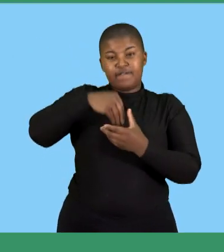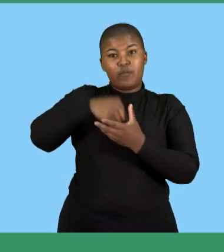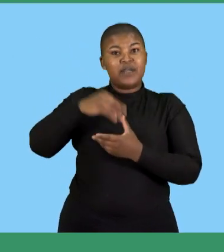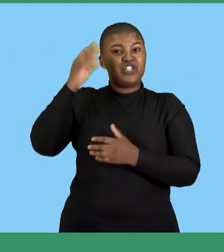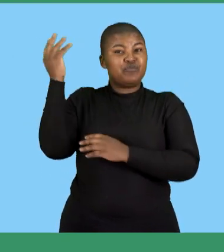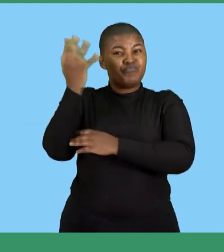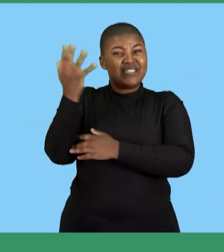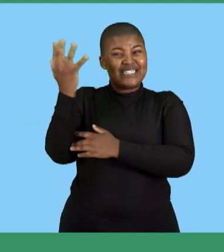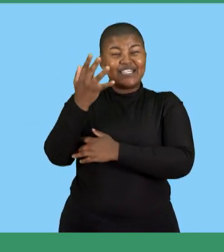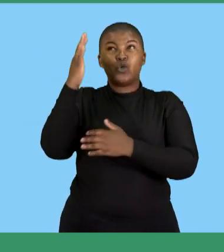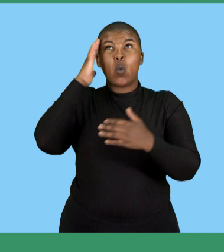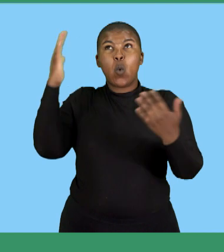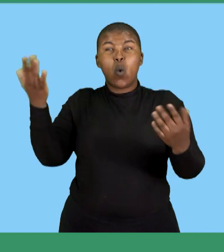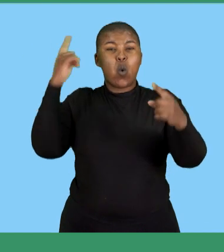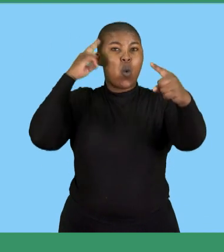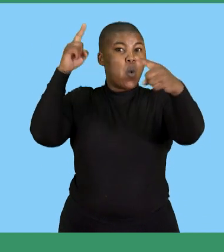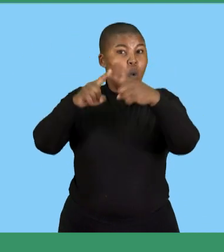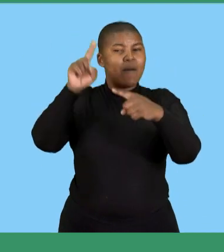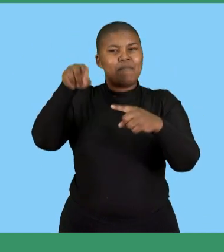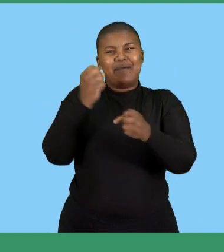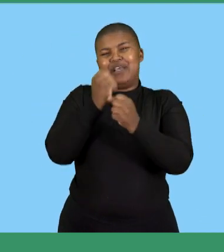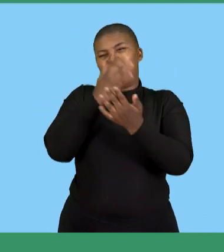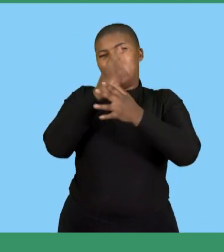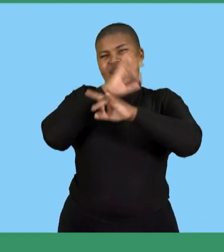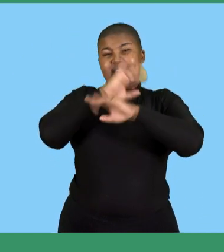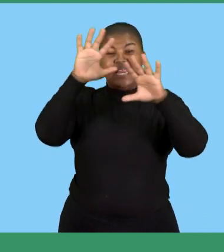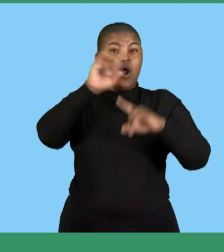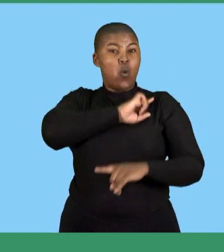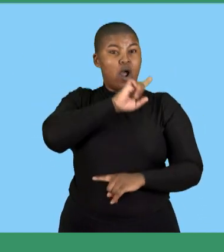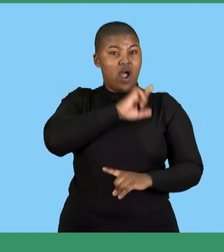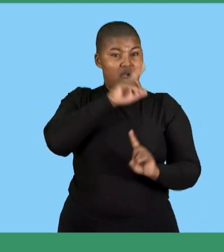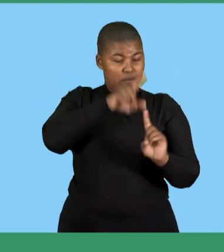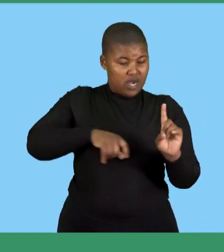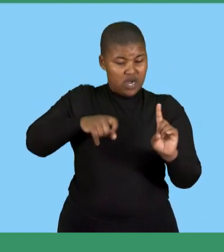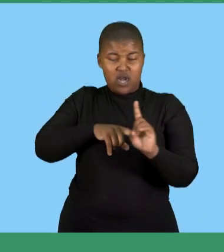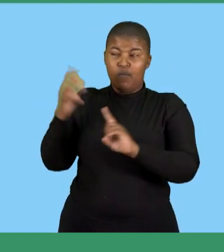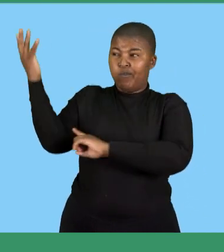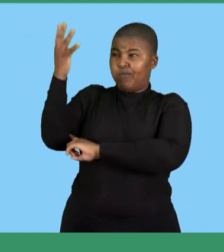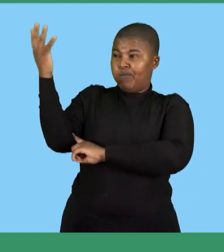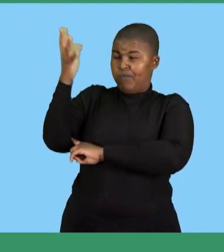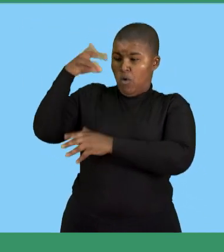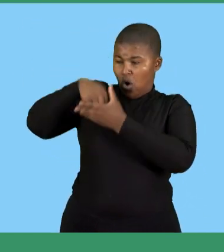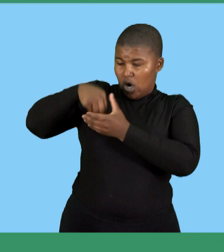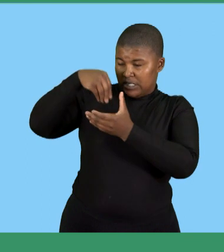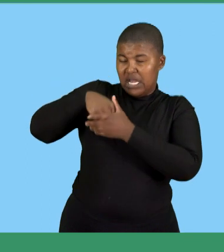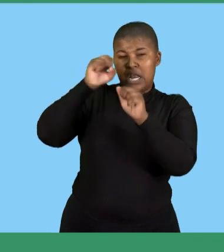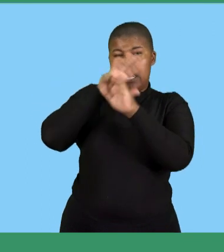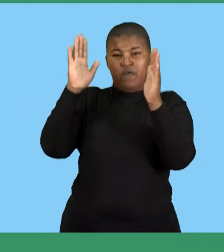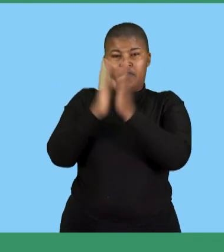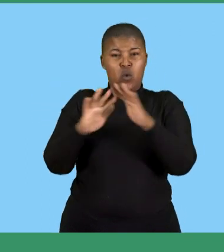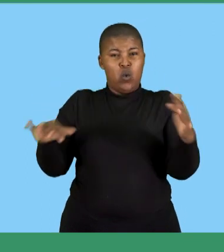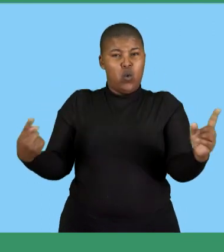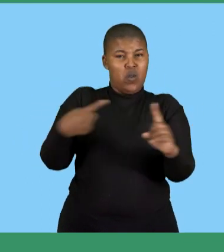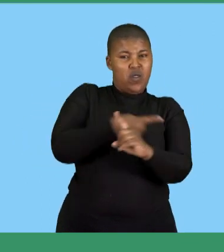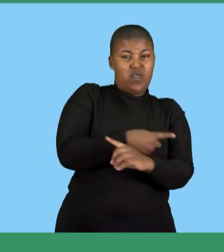content or objectives of the presentation, because the presenter may not present content that